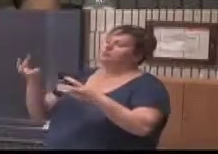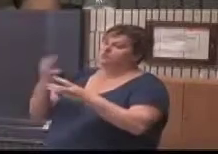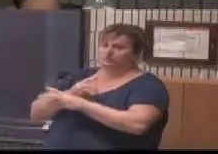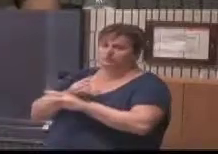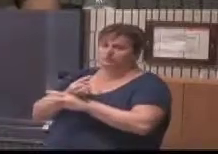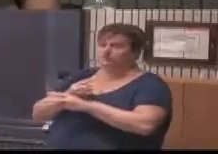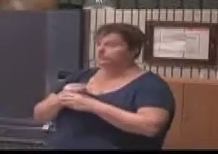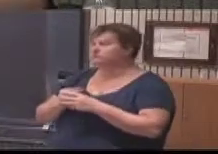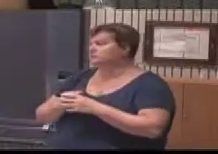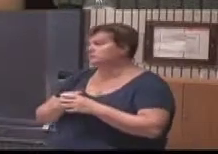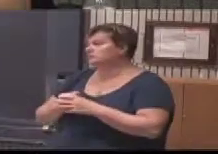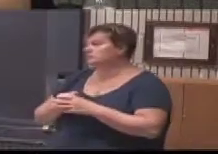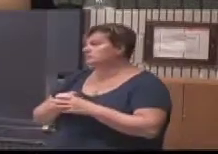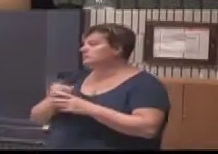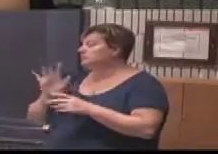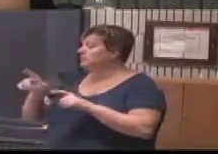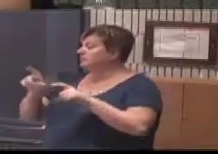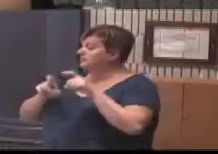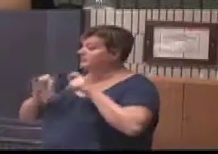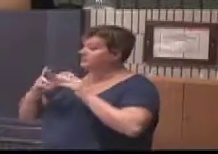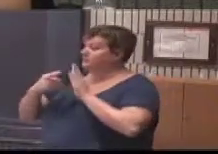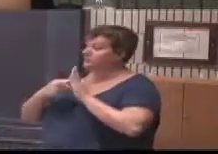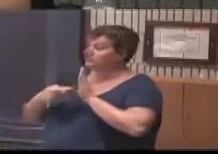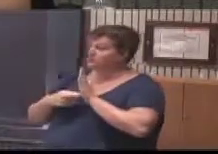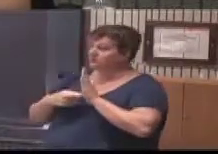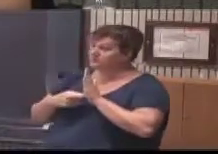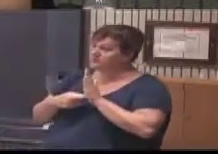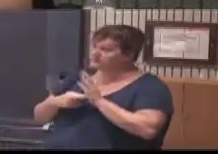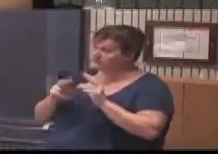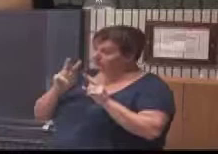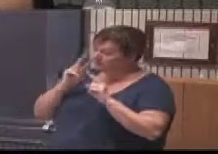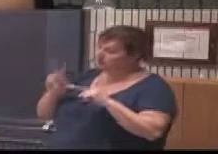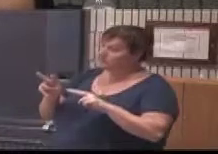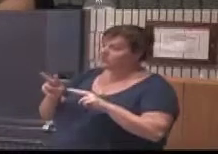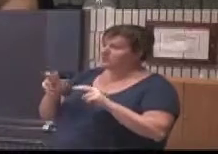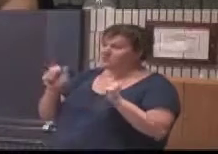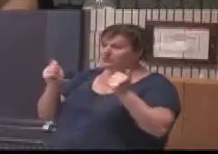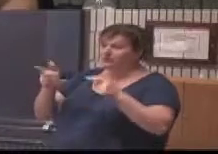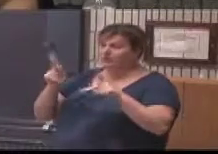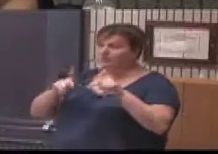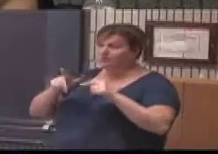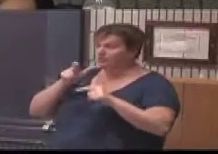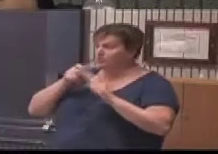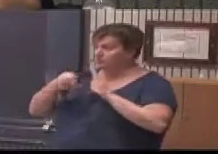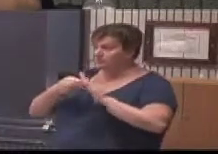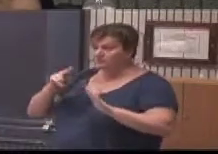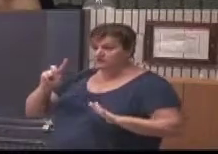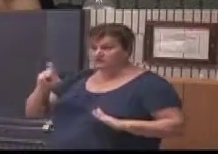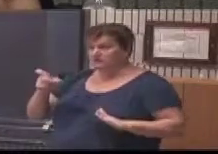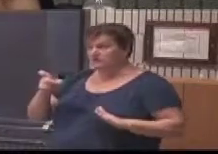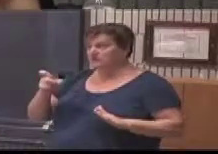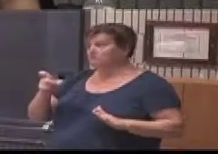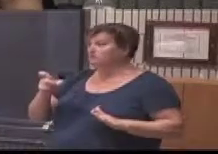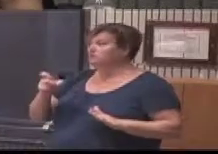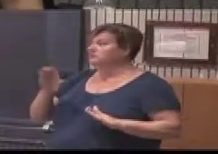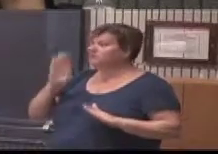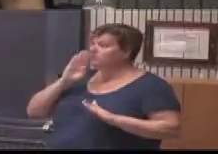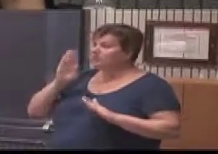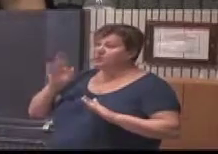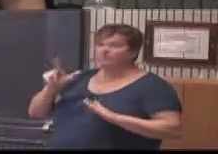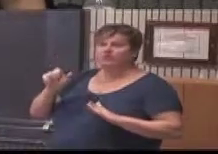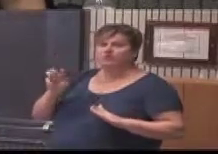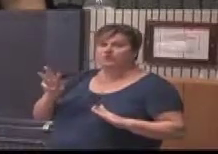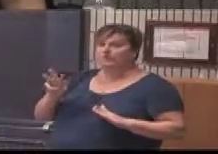So that's getting back to the registry, is looking at every person who's diagnosed. It will be a law. We started here